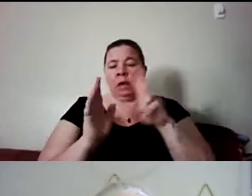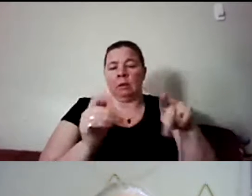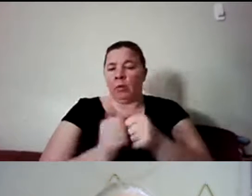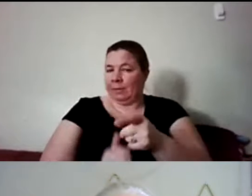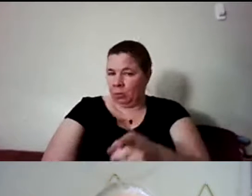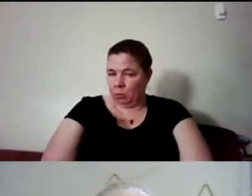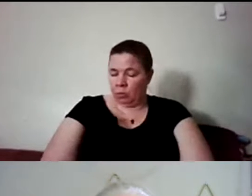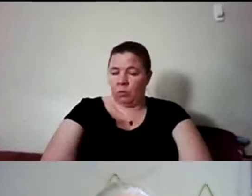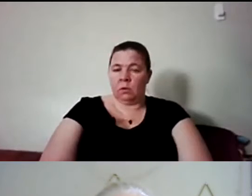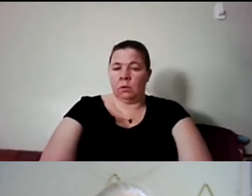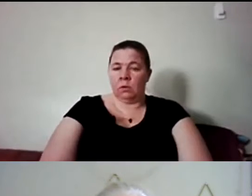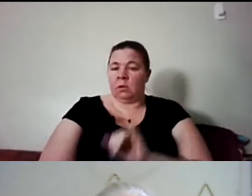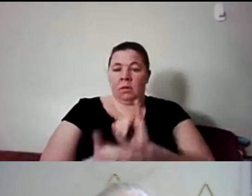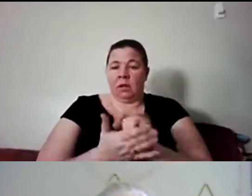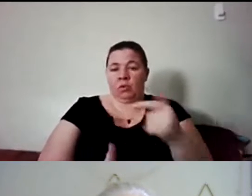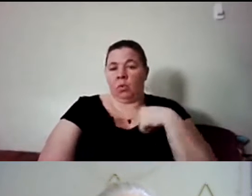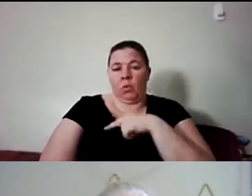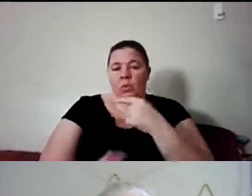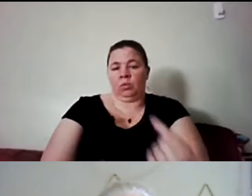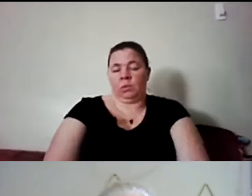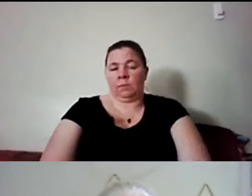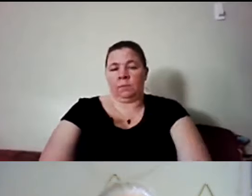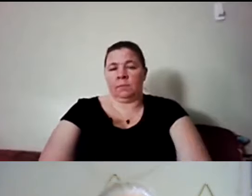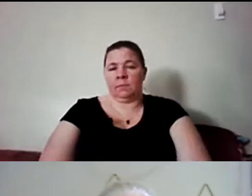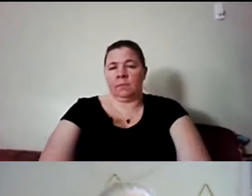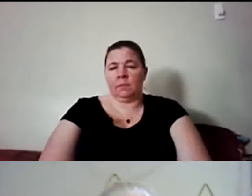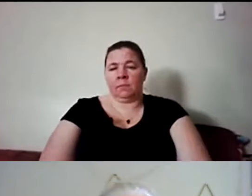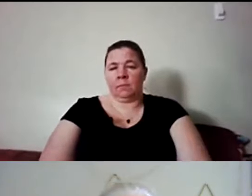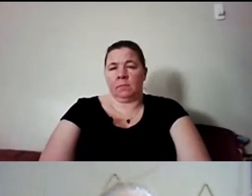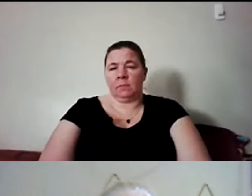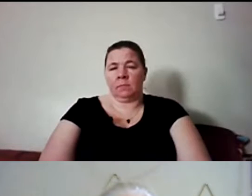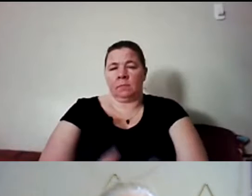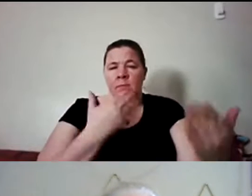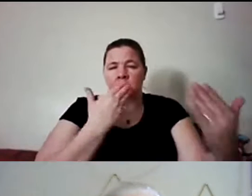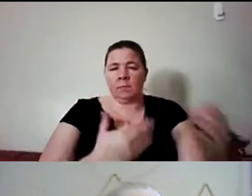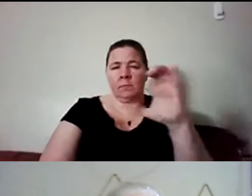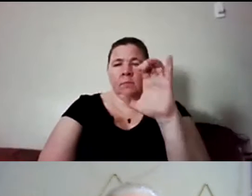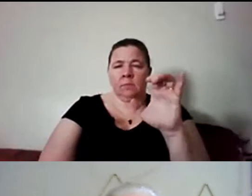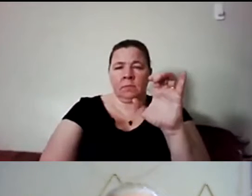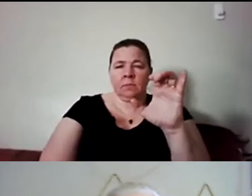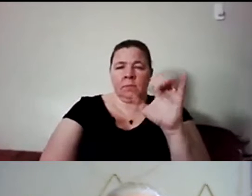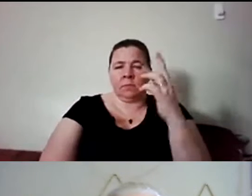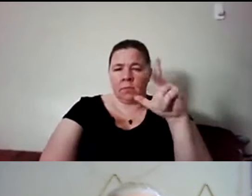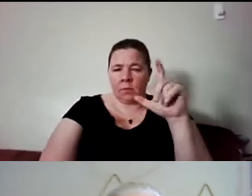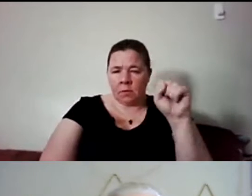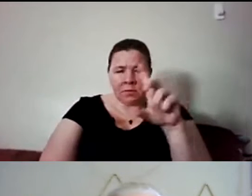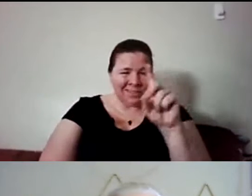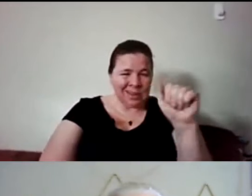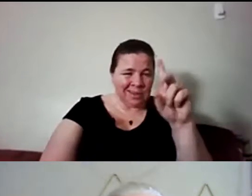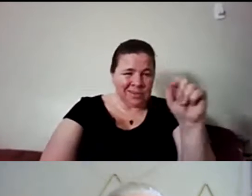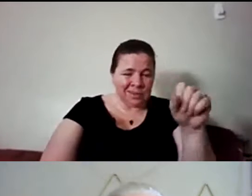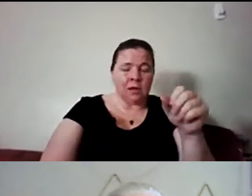Okay? That's all we're doing. Thank you, Mr. Charles. And Dada Emmanuel just added another question on